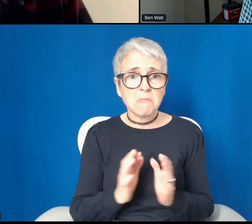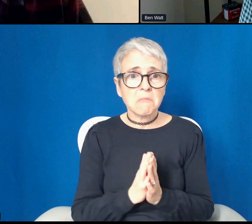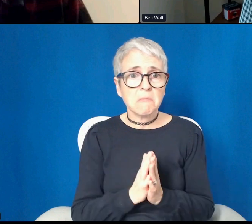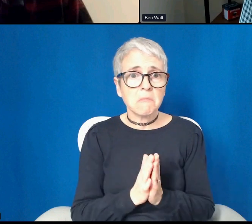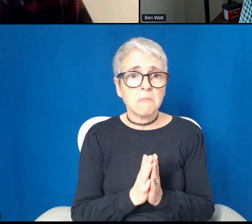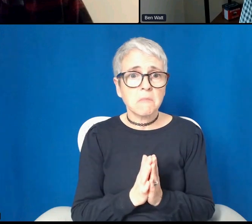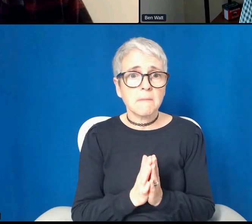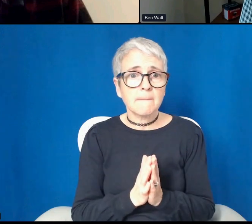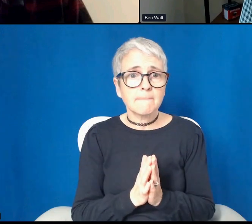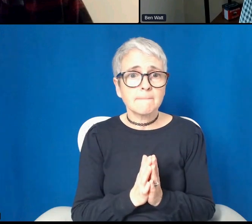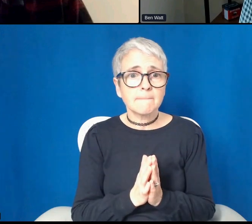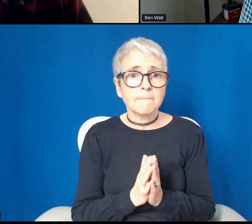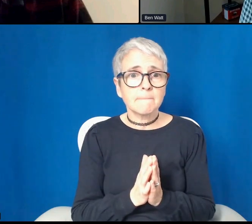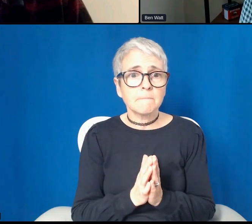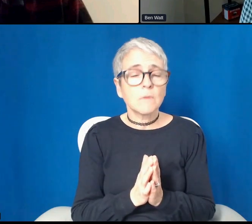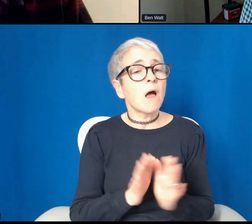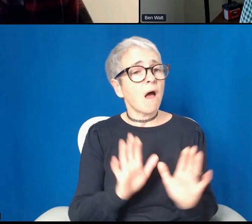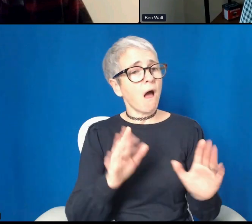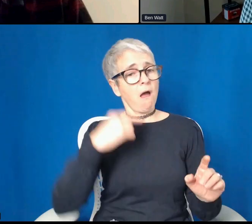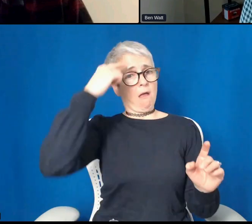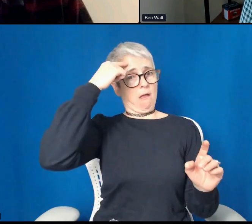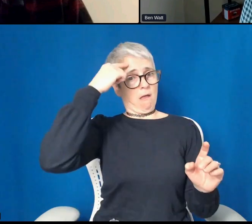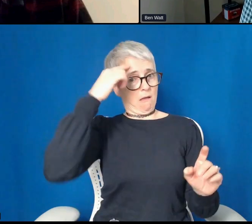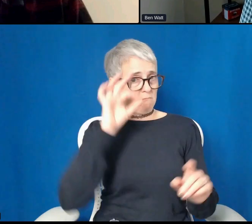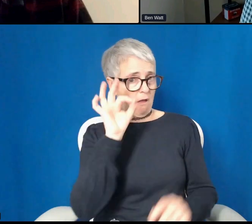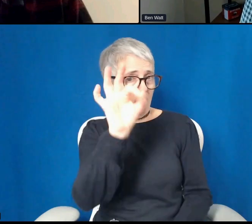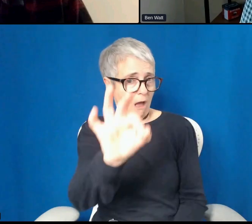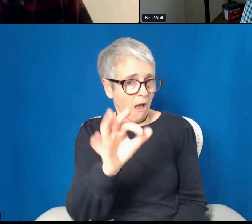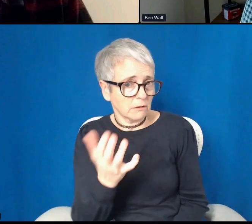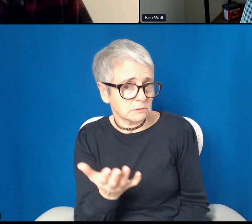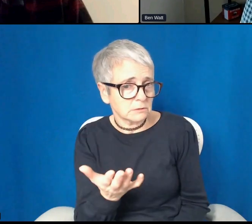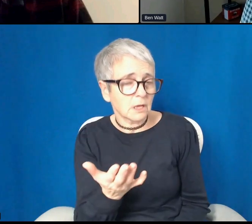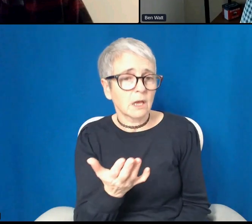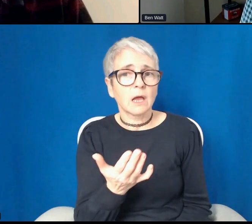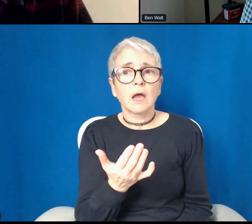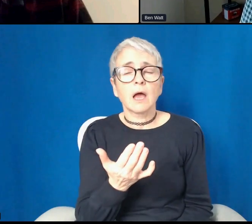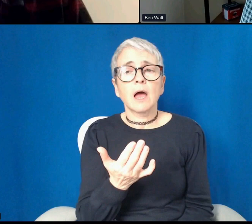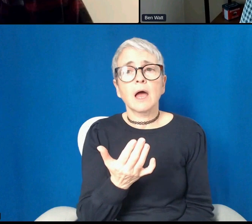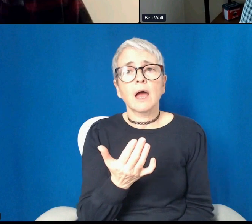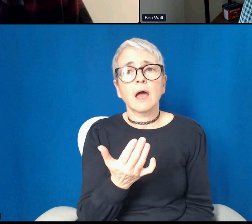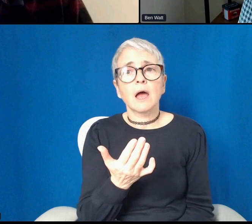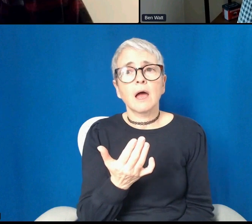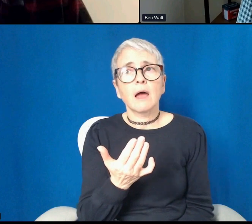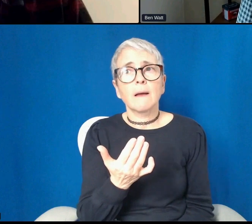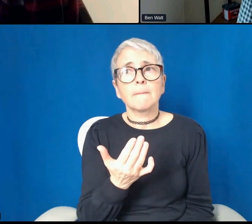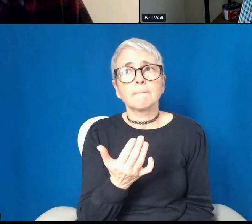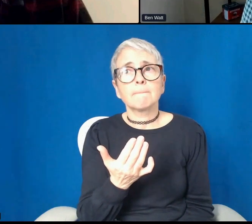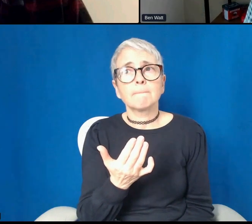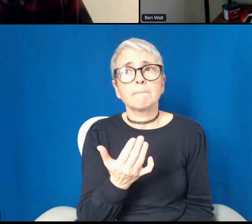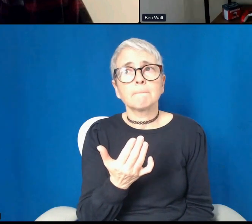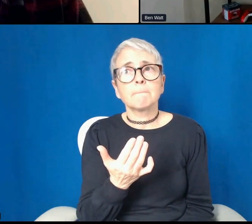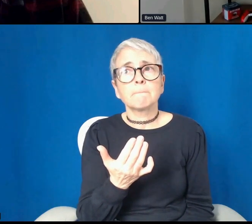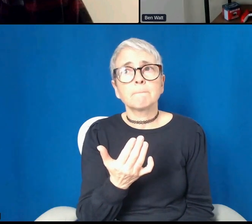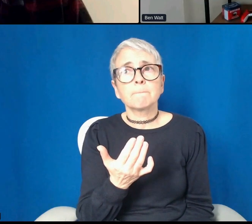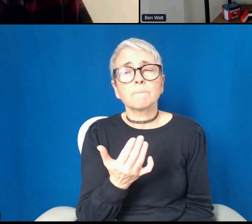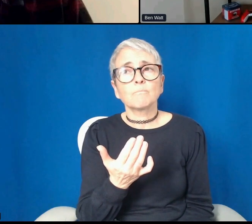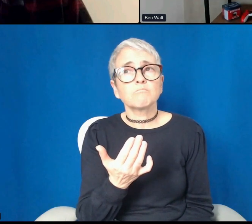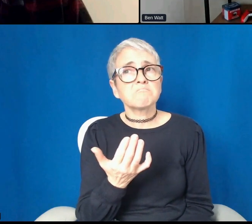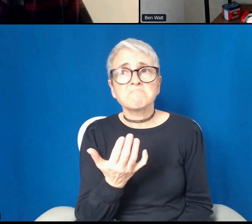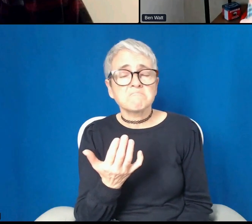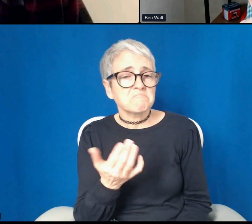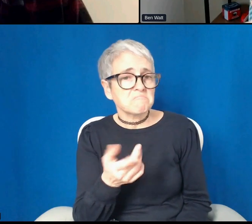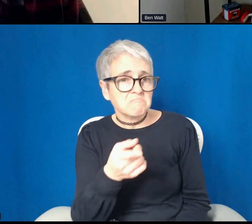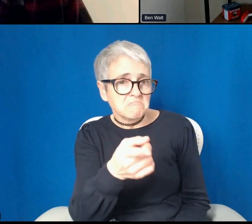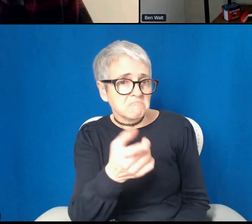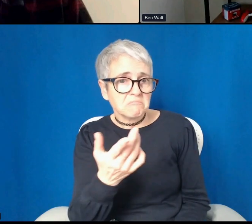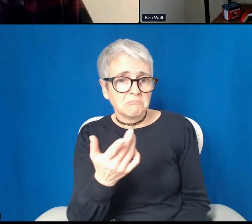question. I guess one question just for you in general is, post this kind of breakout session, is there any